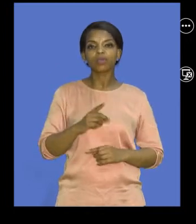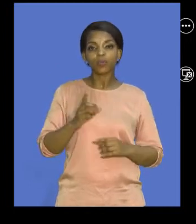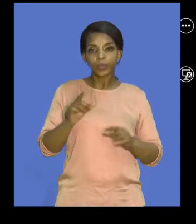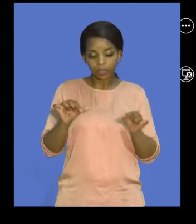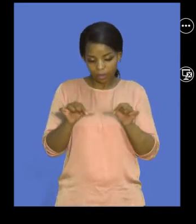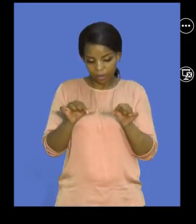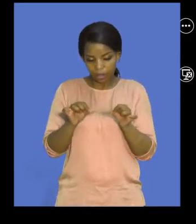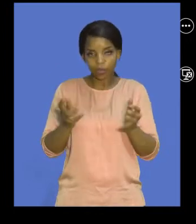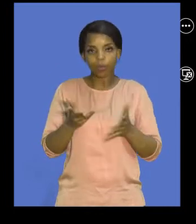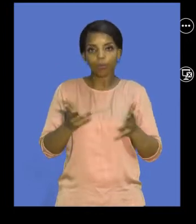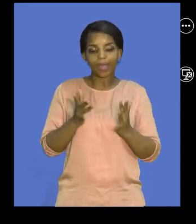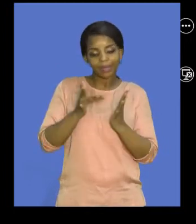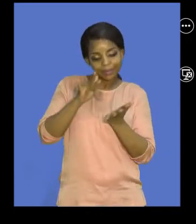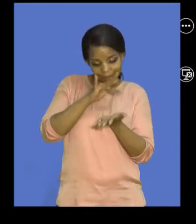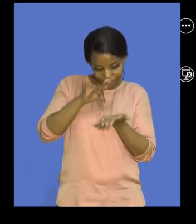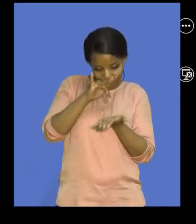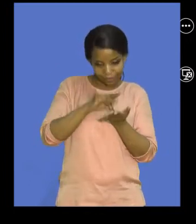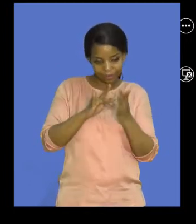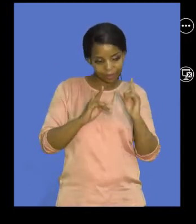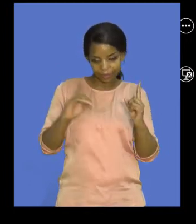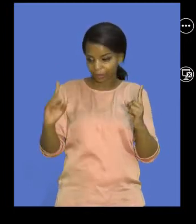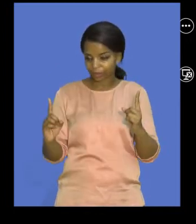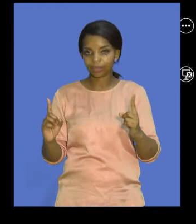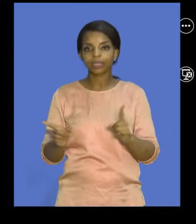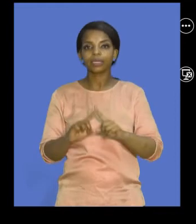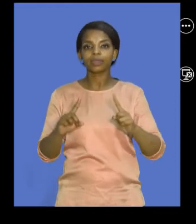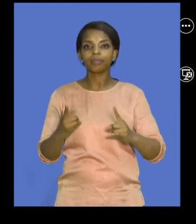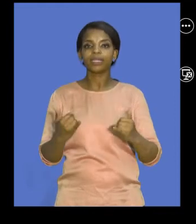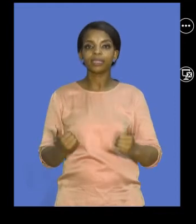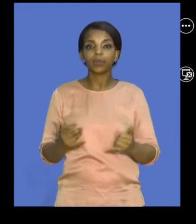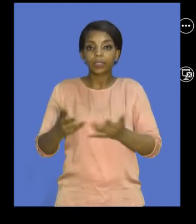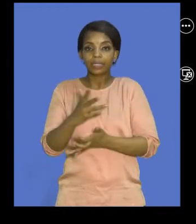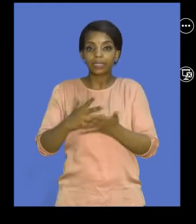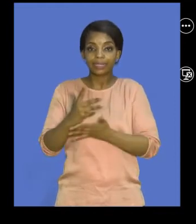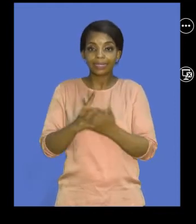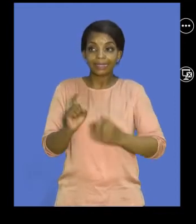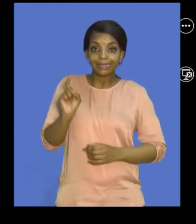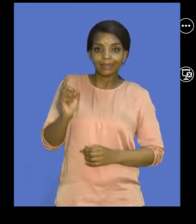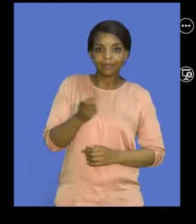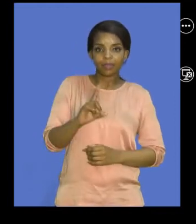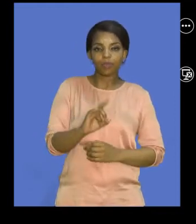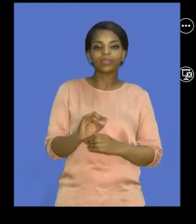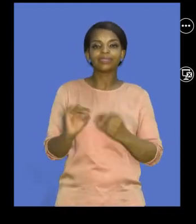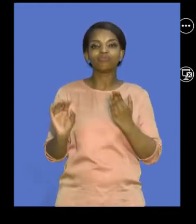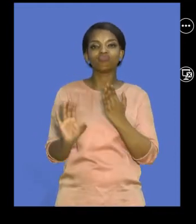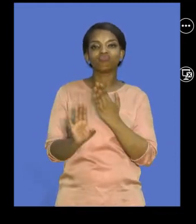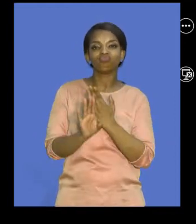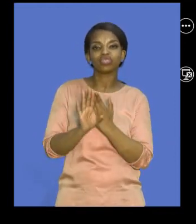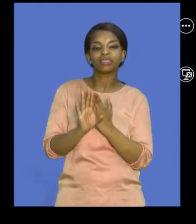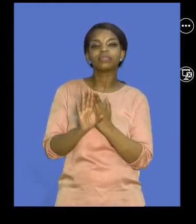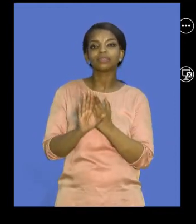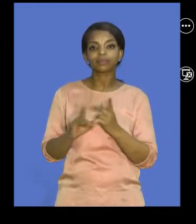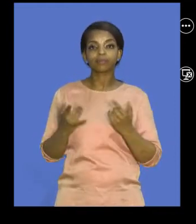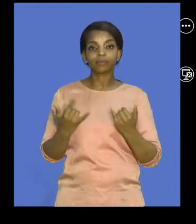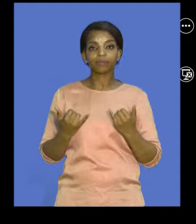two objects. But here we talk about charges. So this is about the charges, which is the Coulombs law, while the universal gravitation